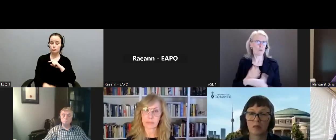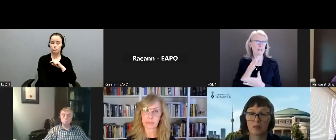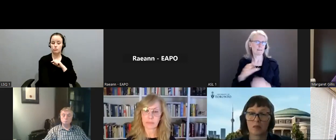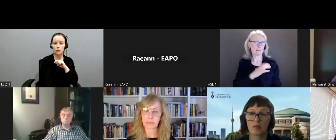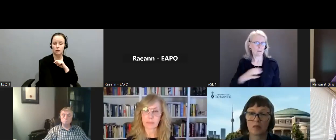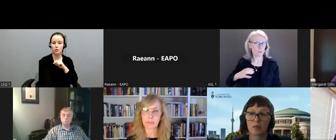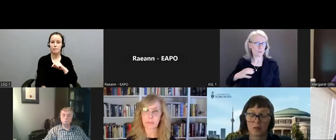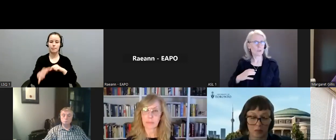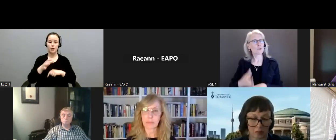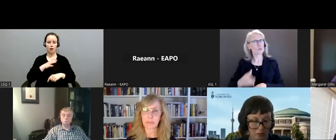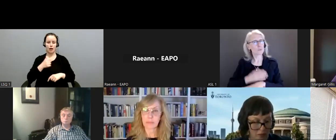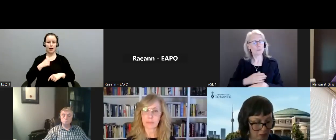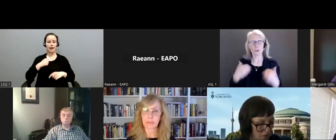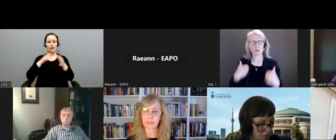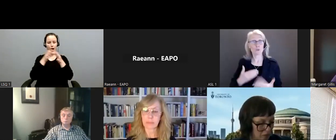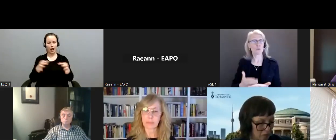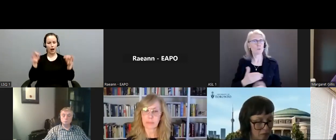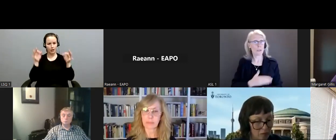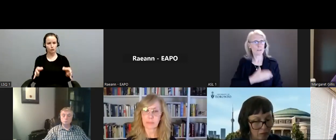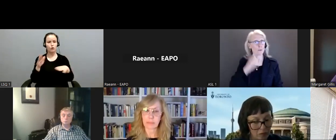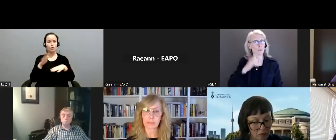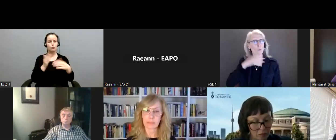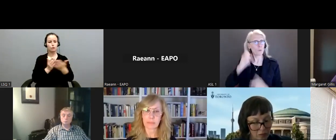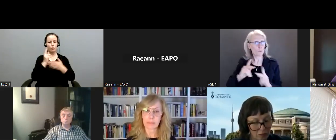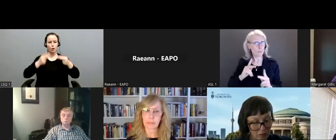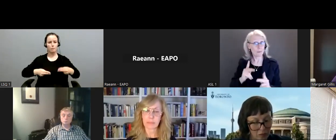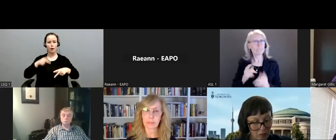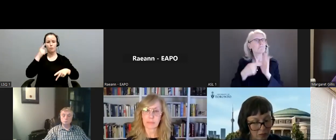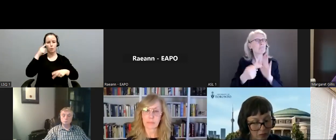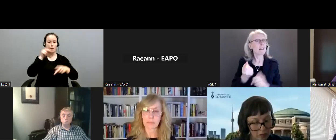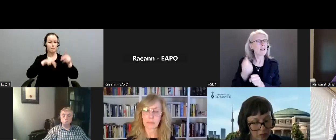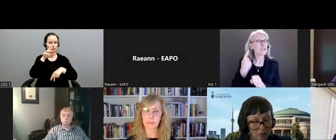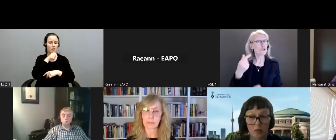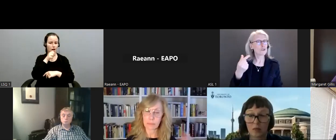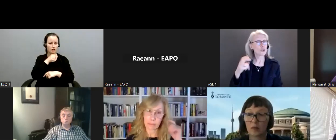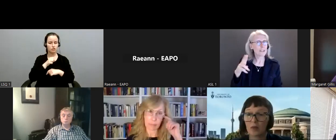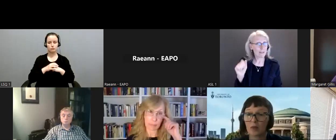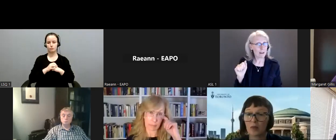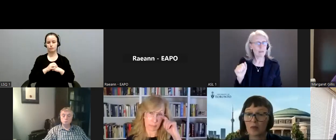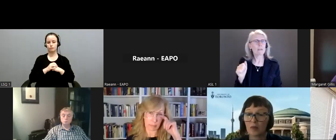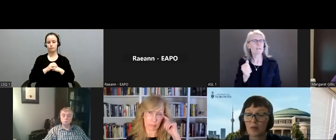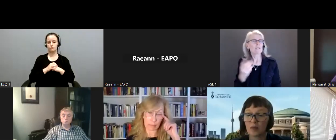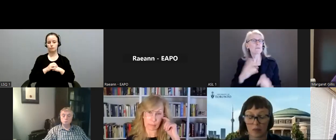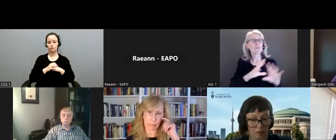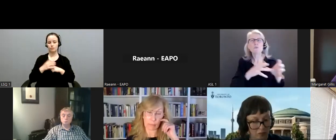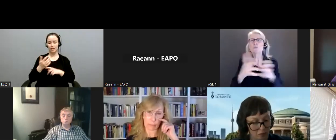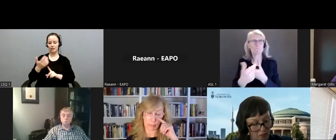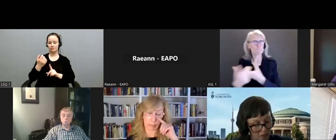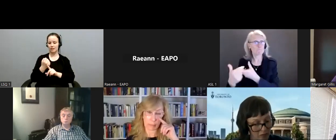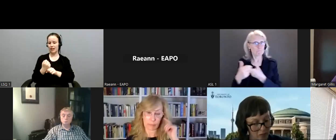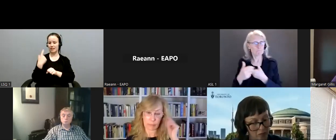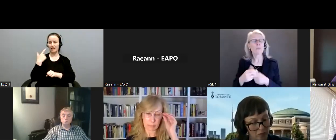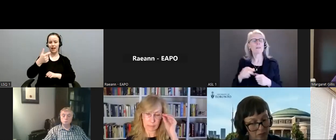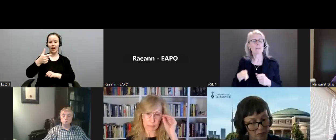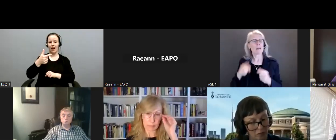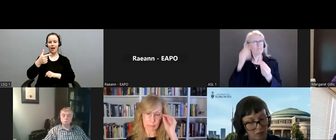on the human rights of older persons. Last year in Geneva, we had a multi-stakeholder meeting, and the resulting report called